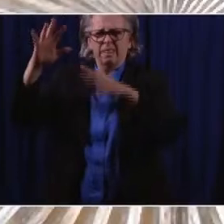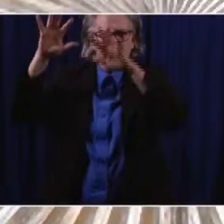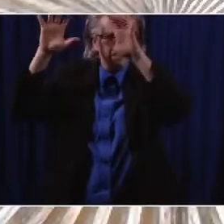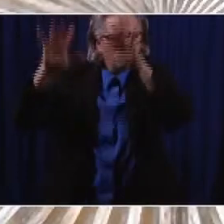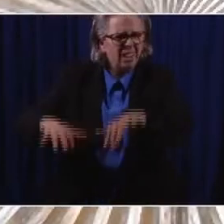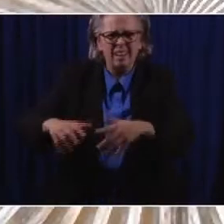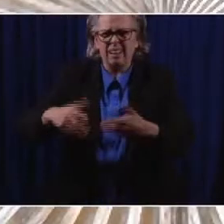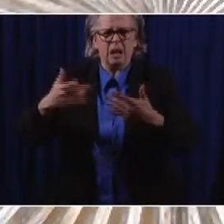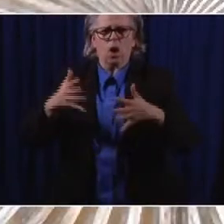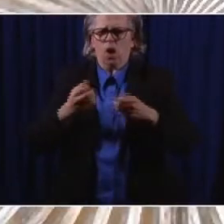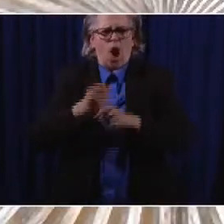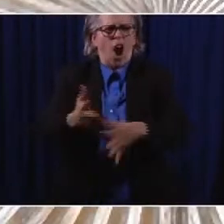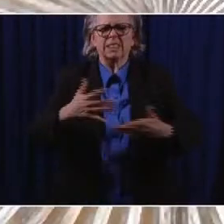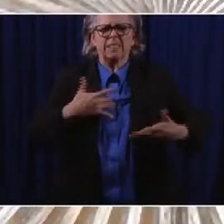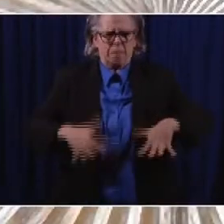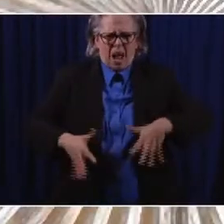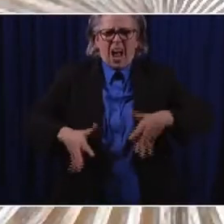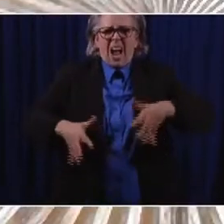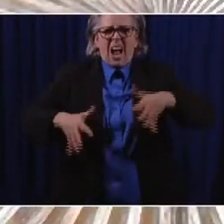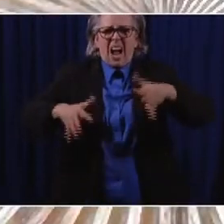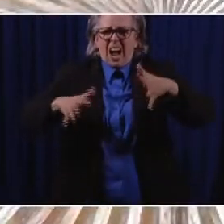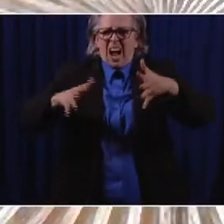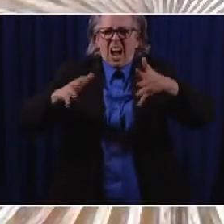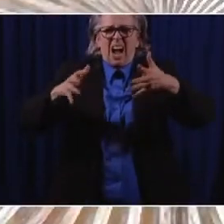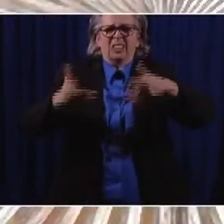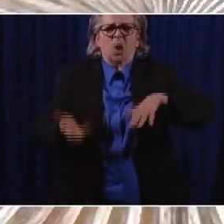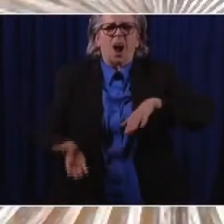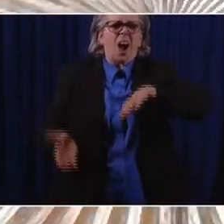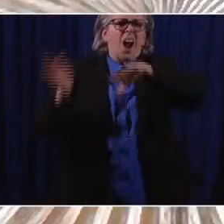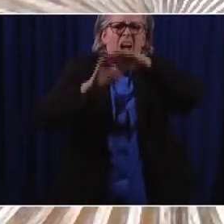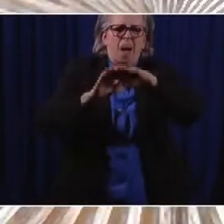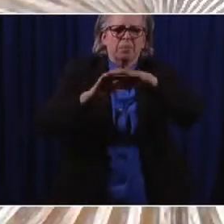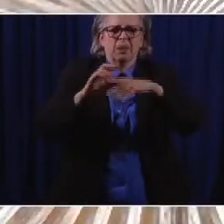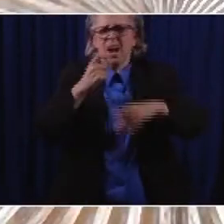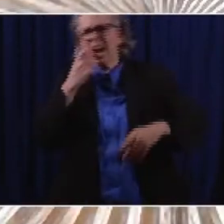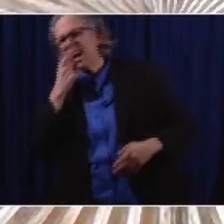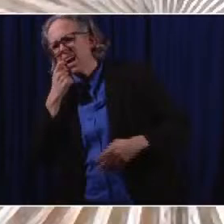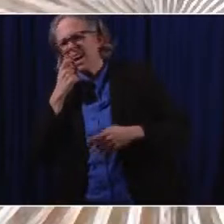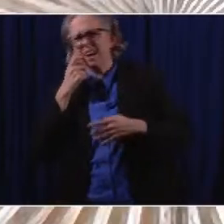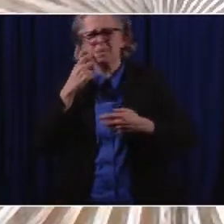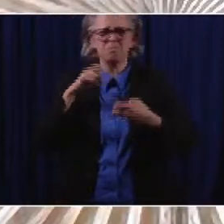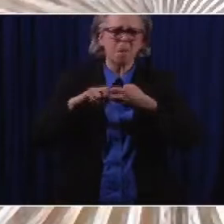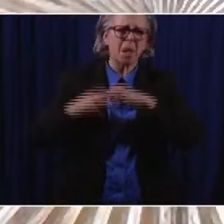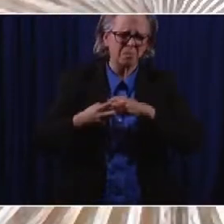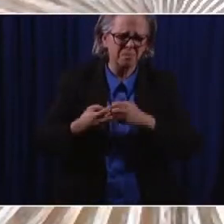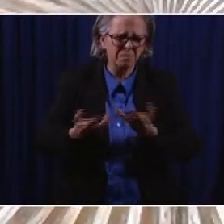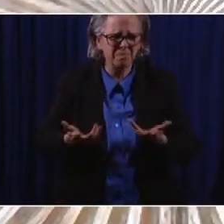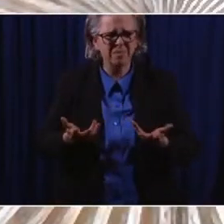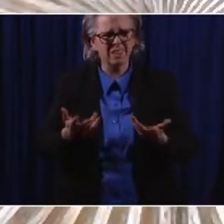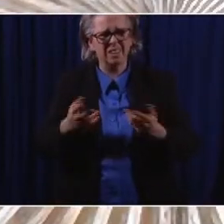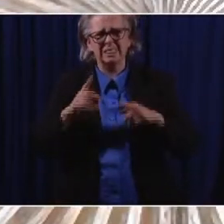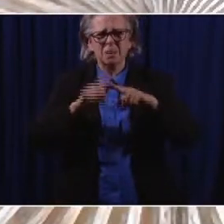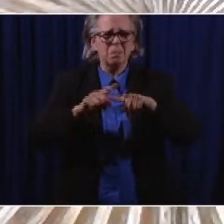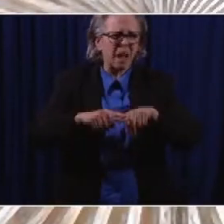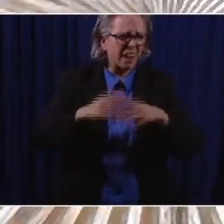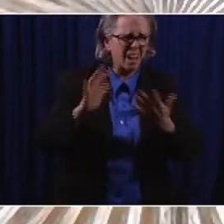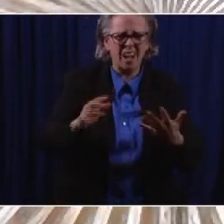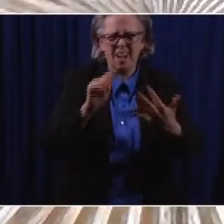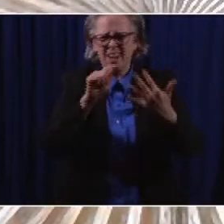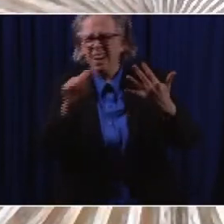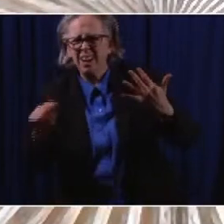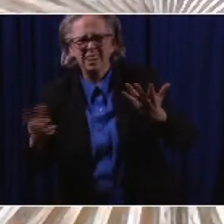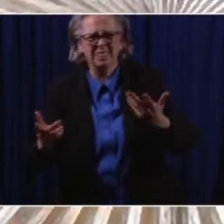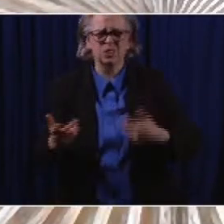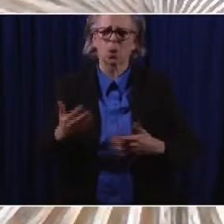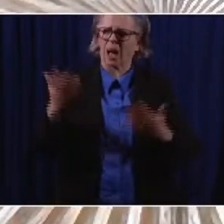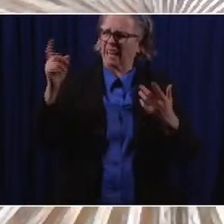for those across the country. And it's been certainly true in Ohio. And what we're seeing is that, people who have never had to